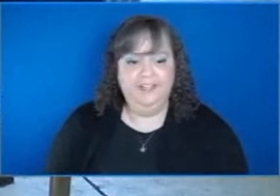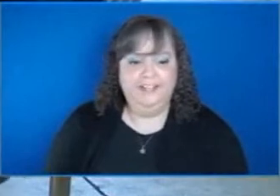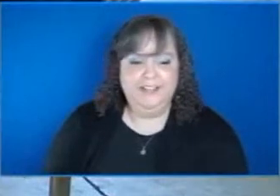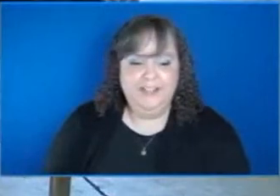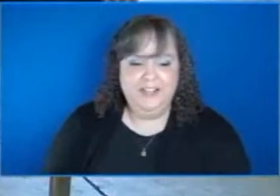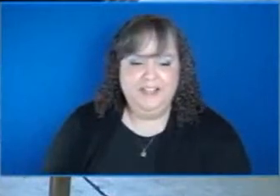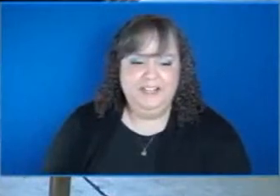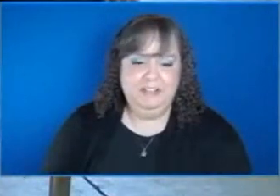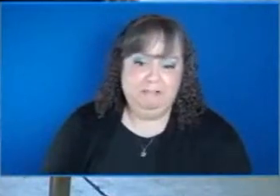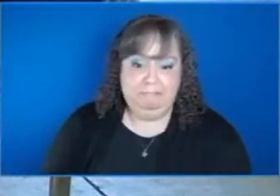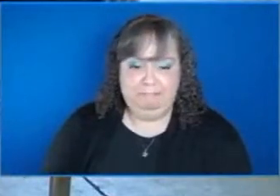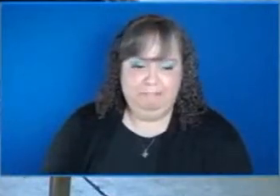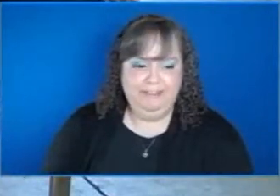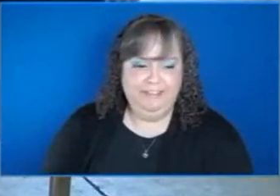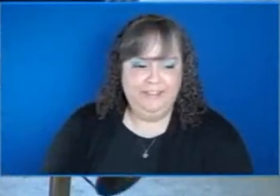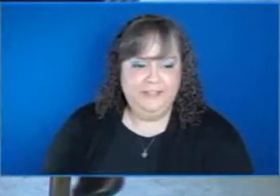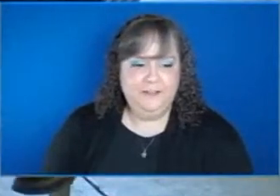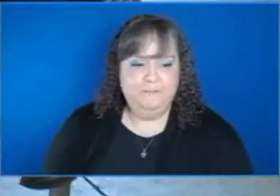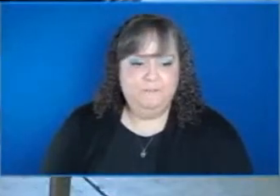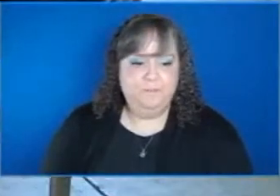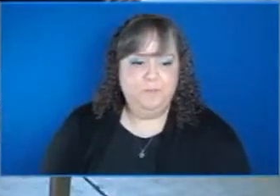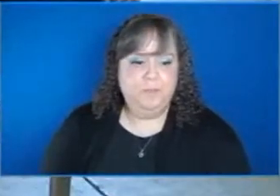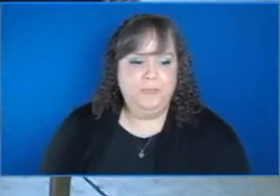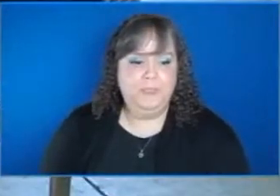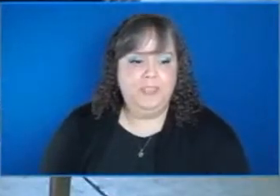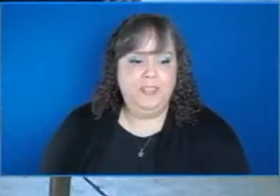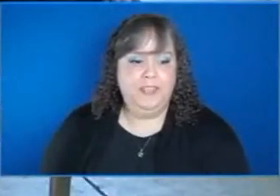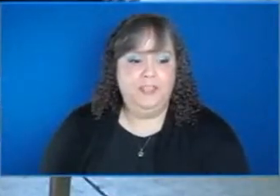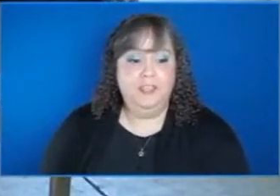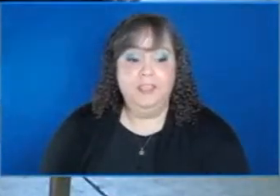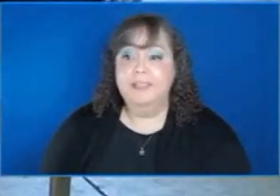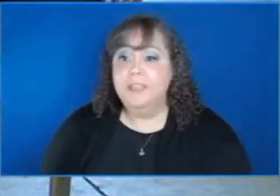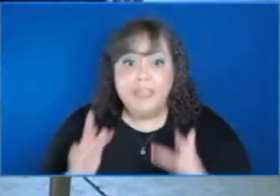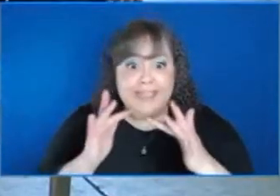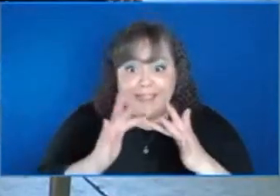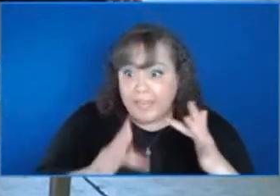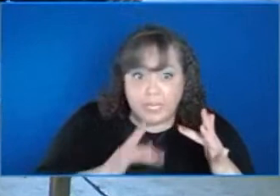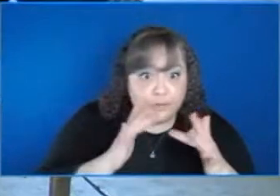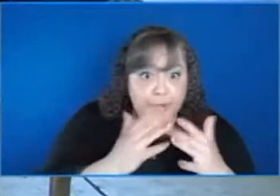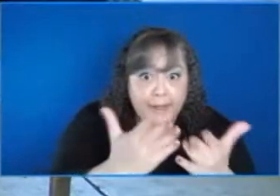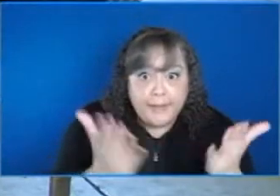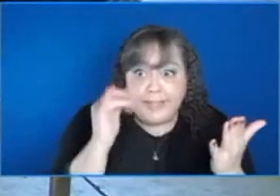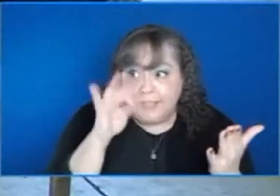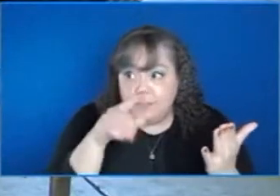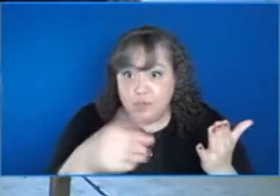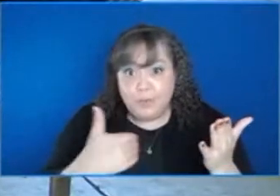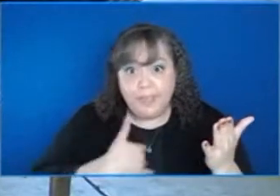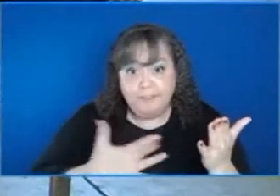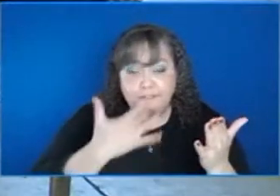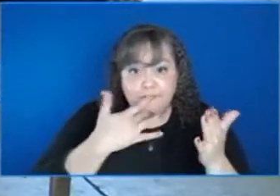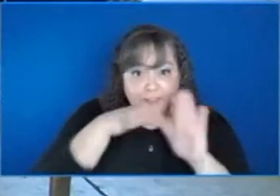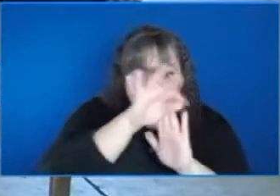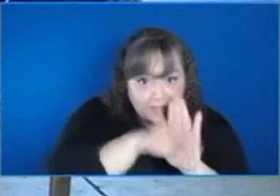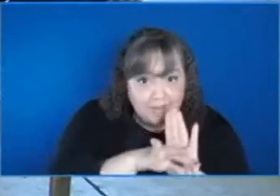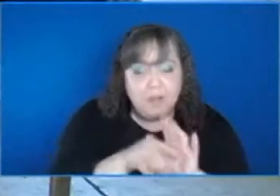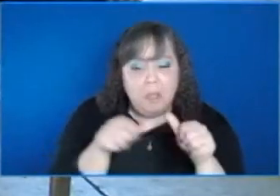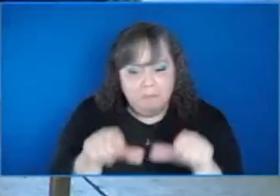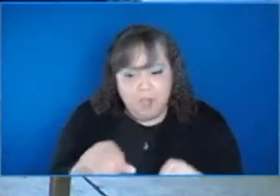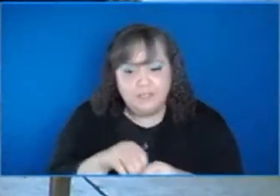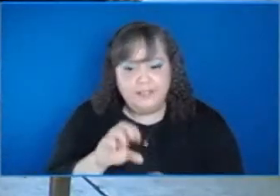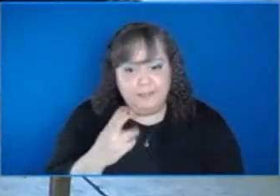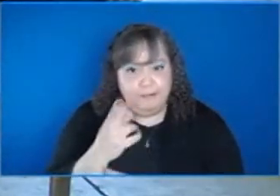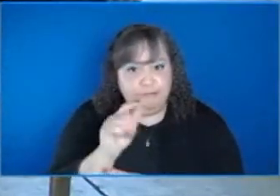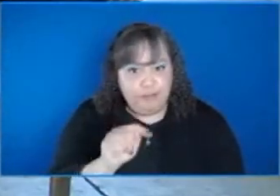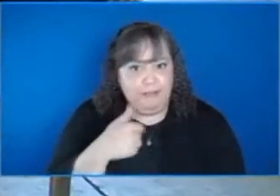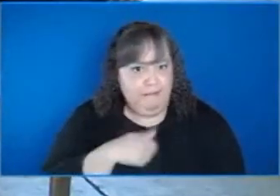Okay. We Don't love leave all me equations. hanging, Internet. If you have a favorite equation, please post it in the chat, and I will go back and I will like it later.